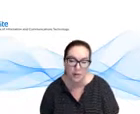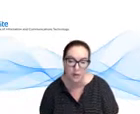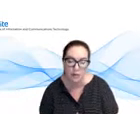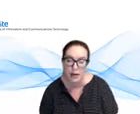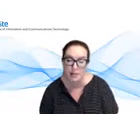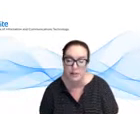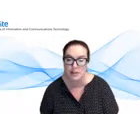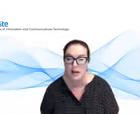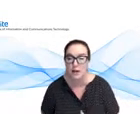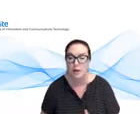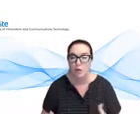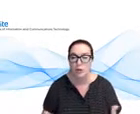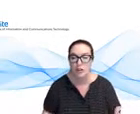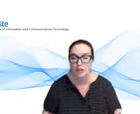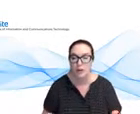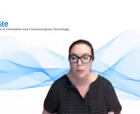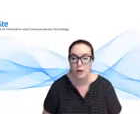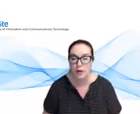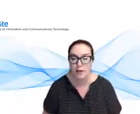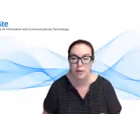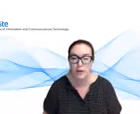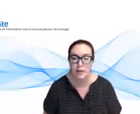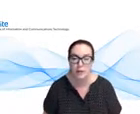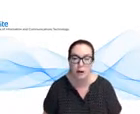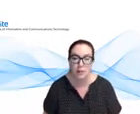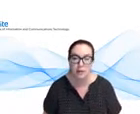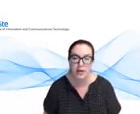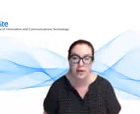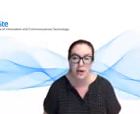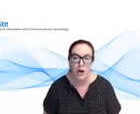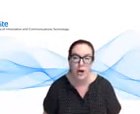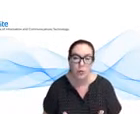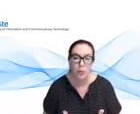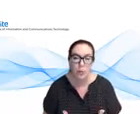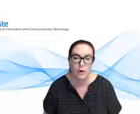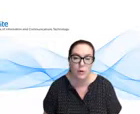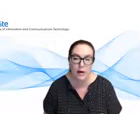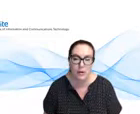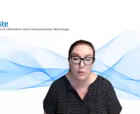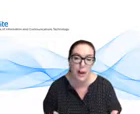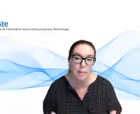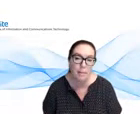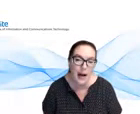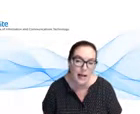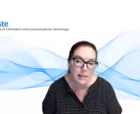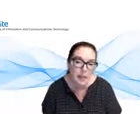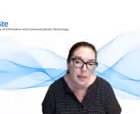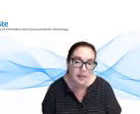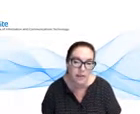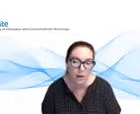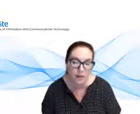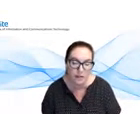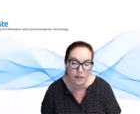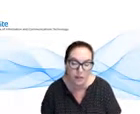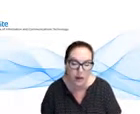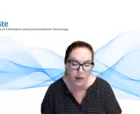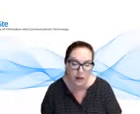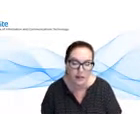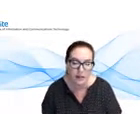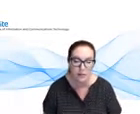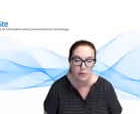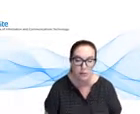Venn diagram on the right of the slide, which is, you know, that sweet spot between what do I do? Do I buy something that's off